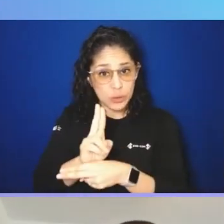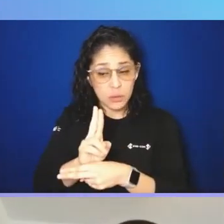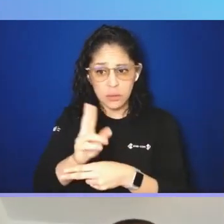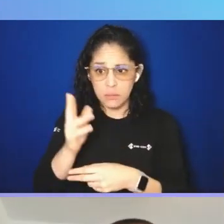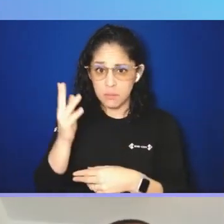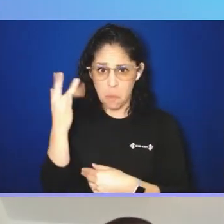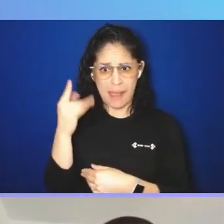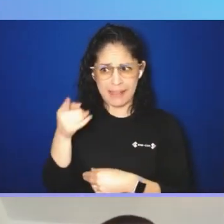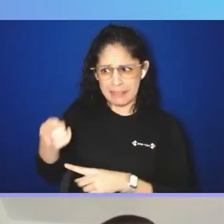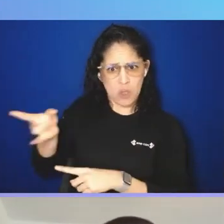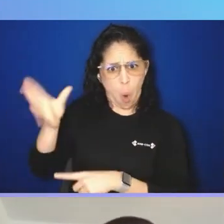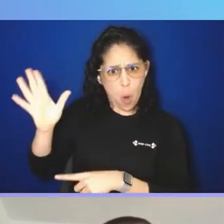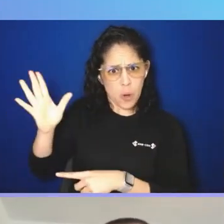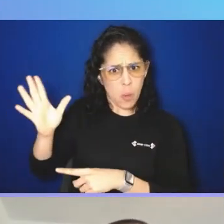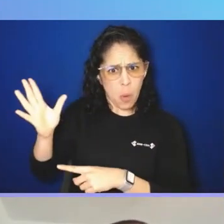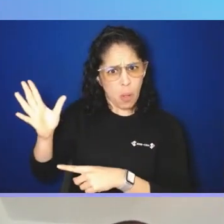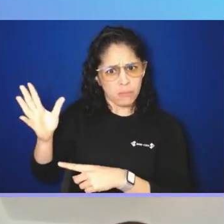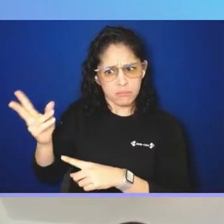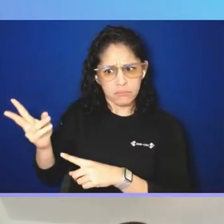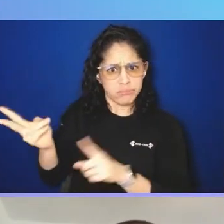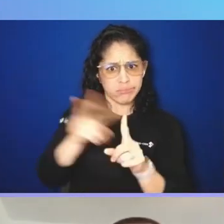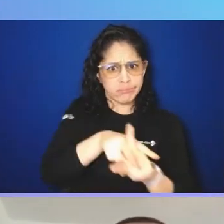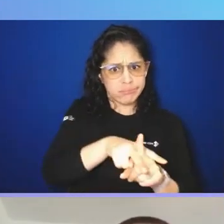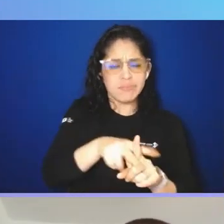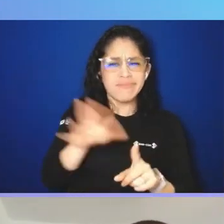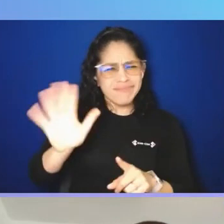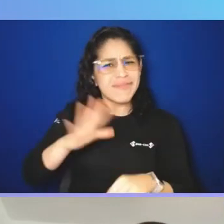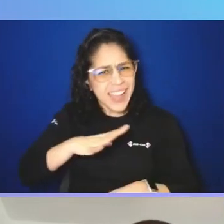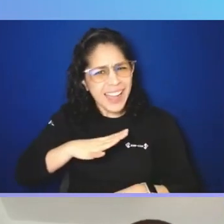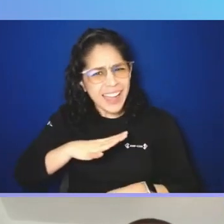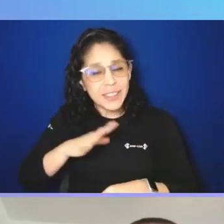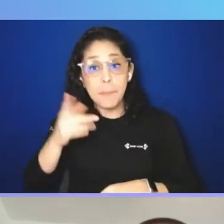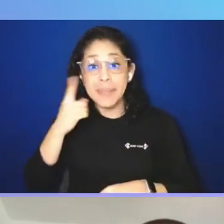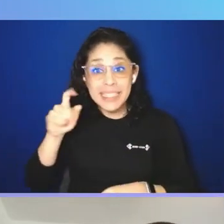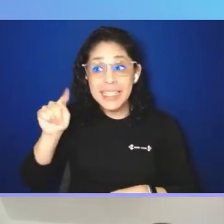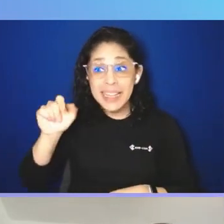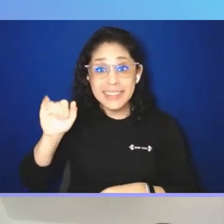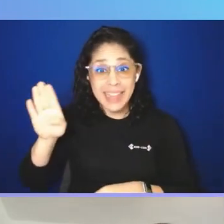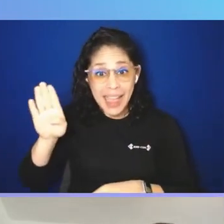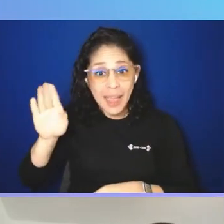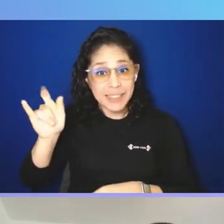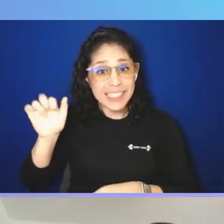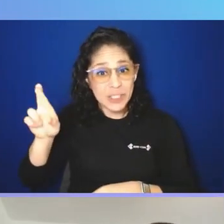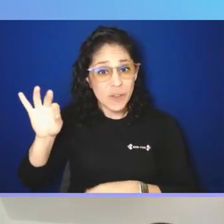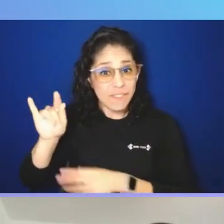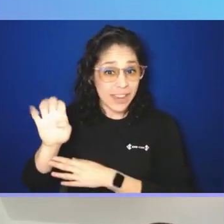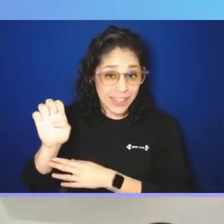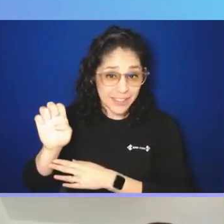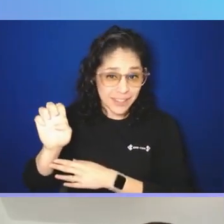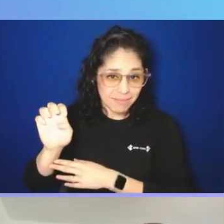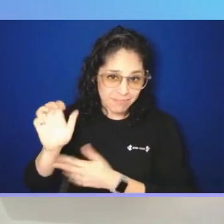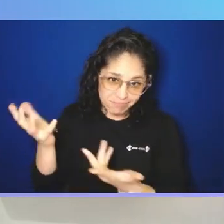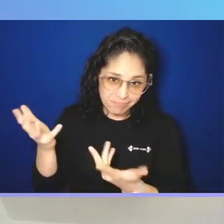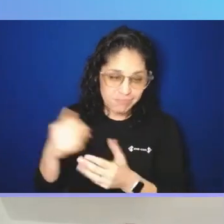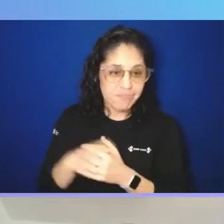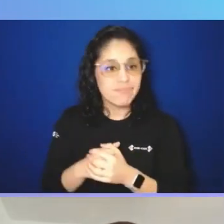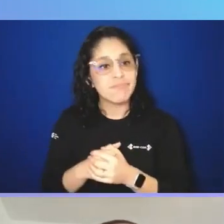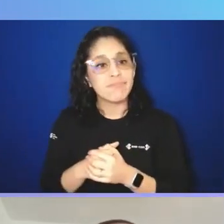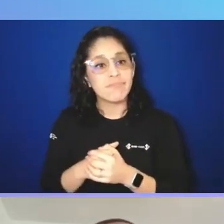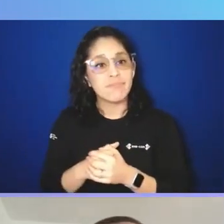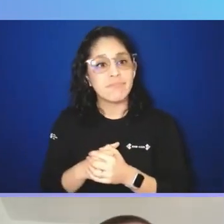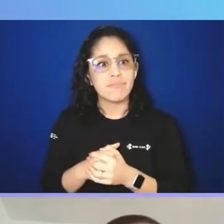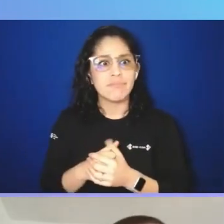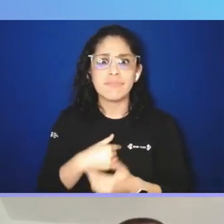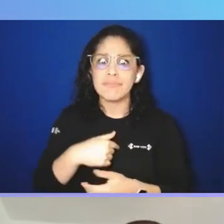it's fine, but because it is a tab interface in the first place. Much as I'd love to